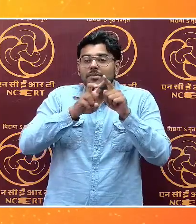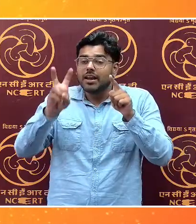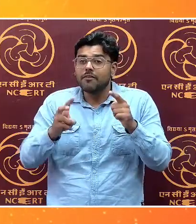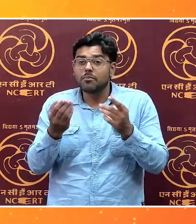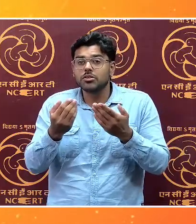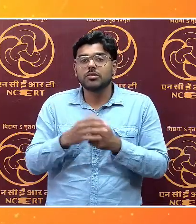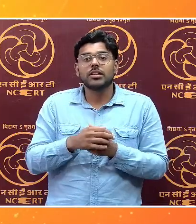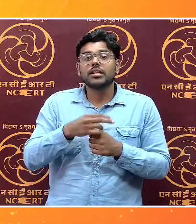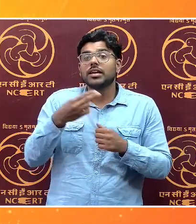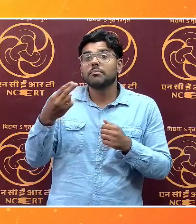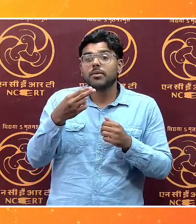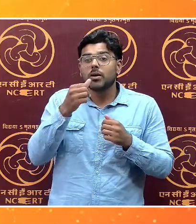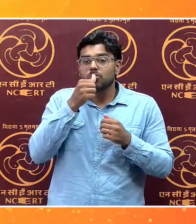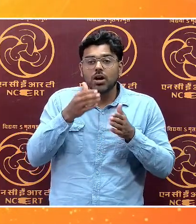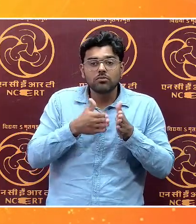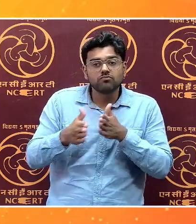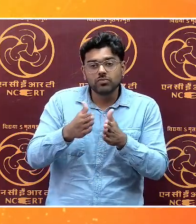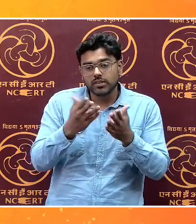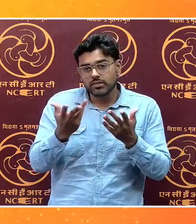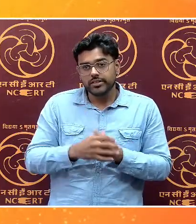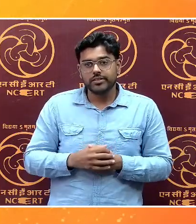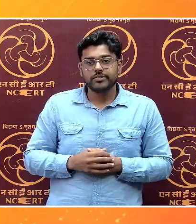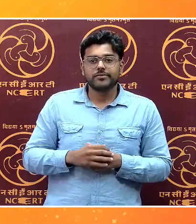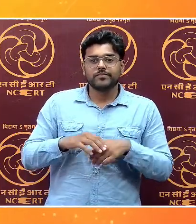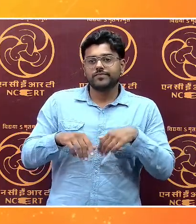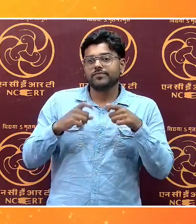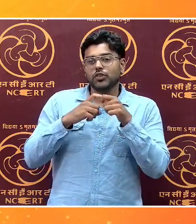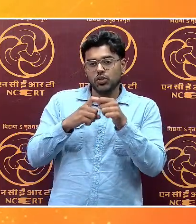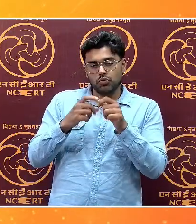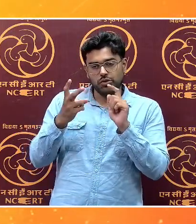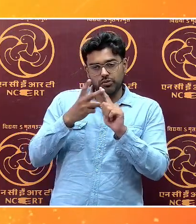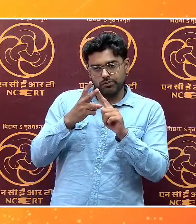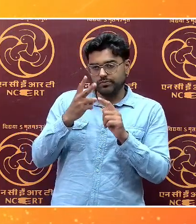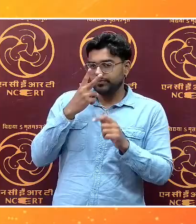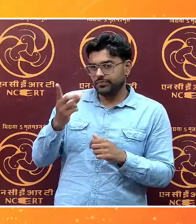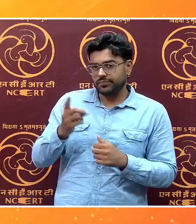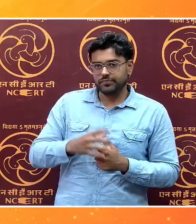far. Now, another question, another assessment